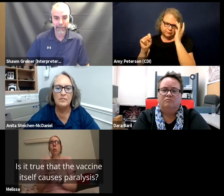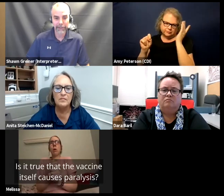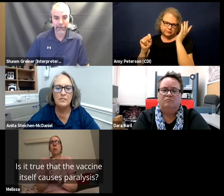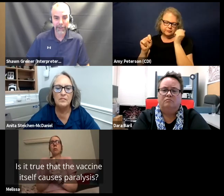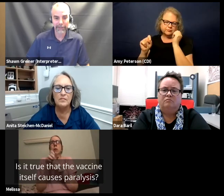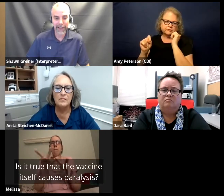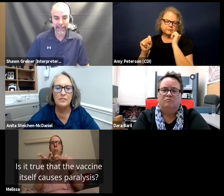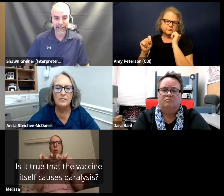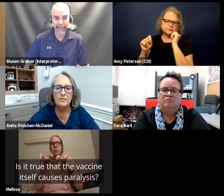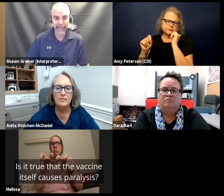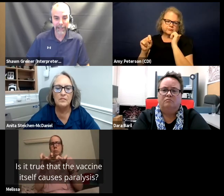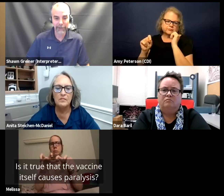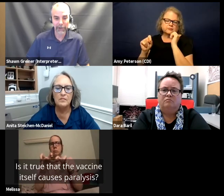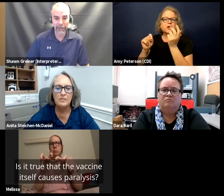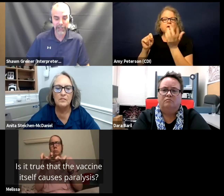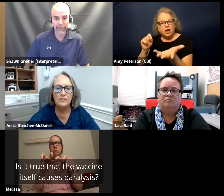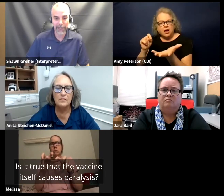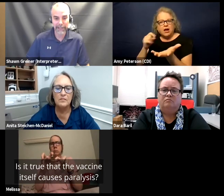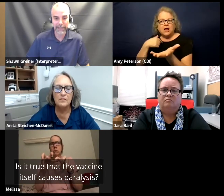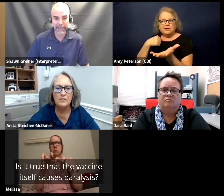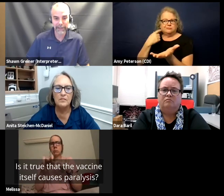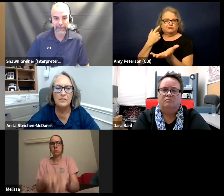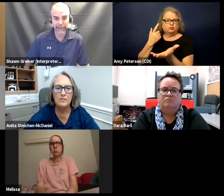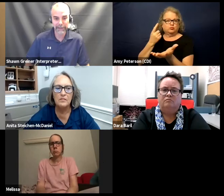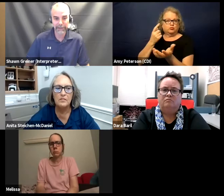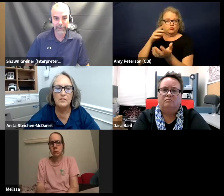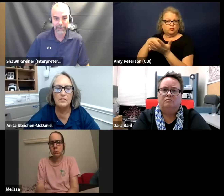Is it true that the vaccine itself causes paralysis?